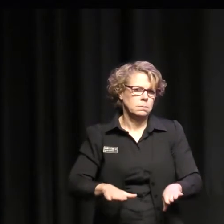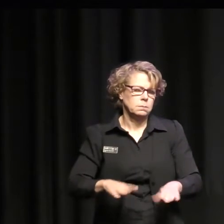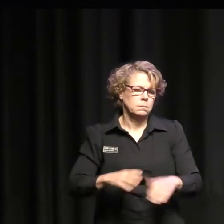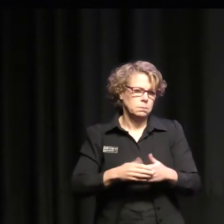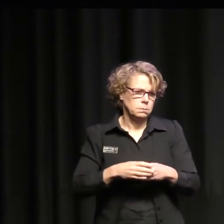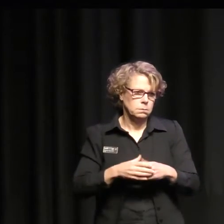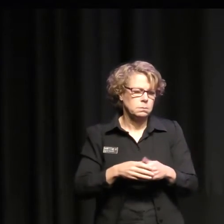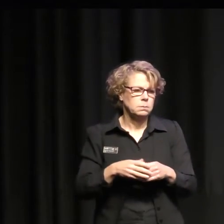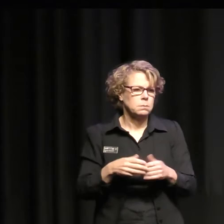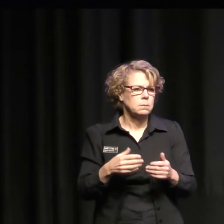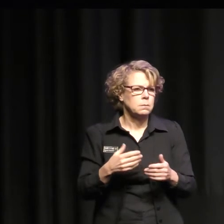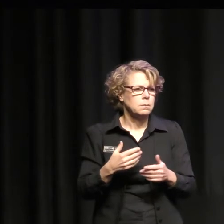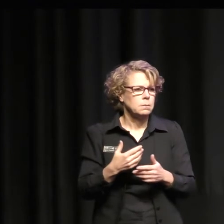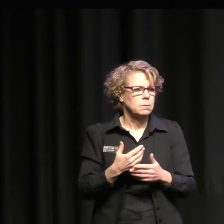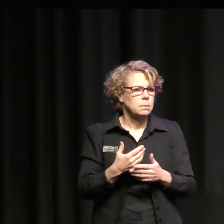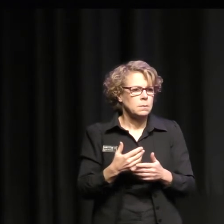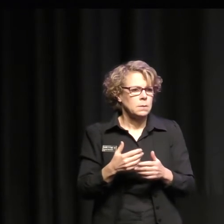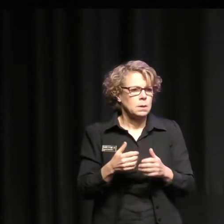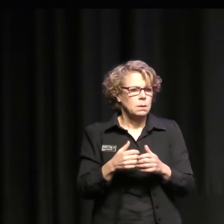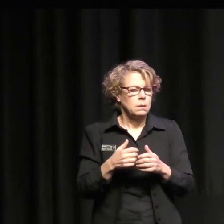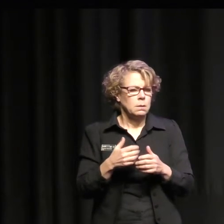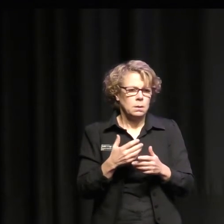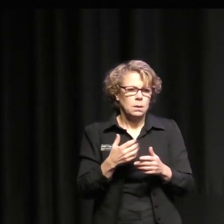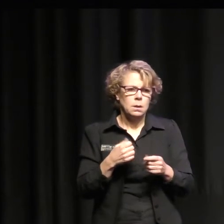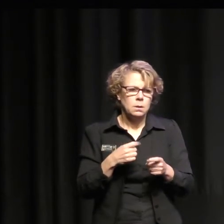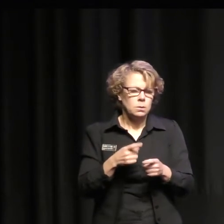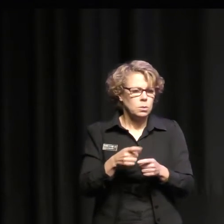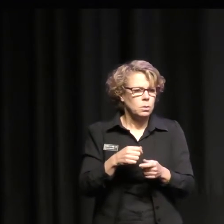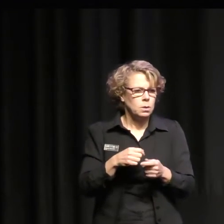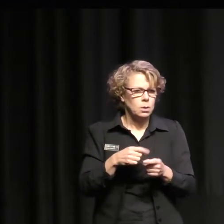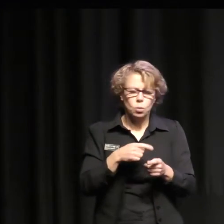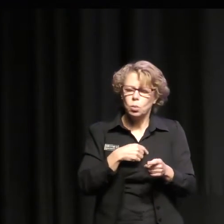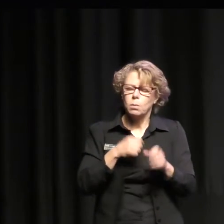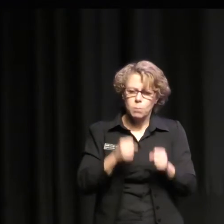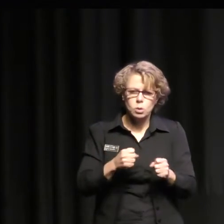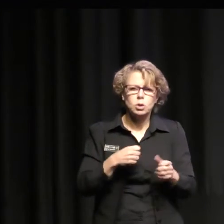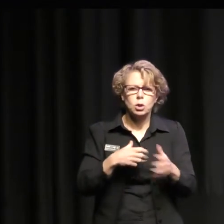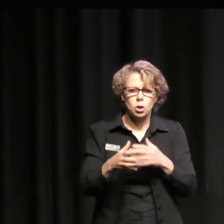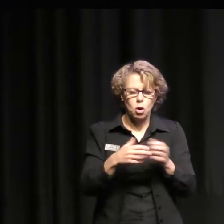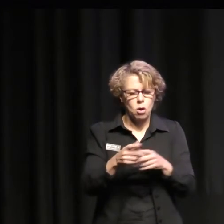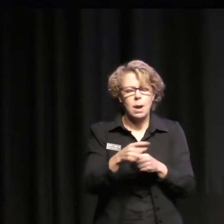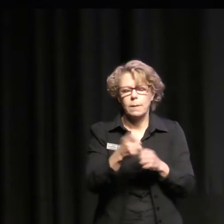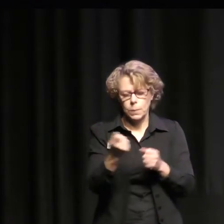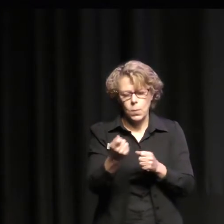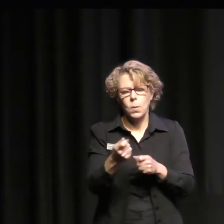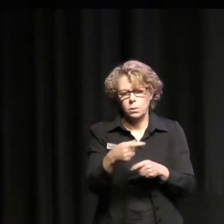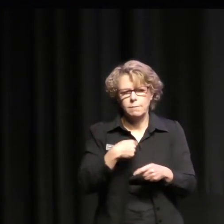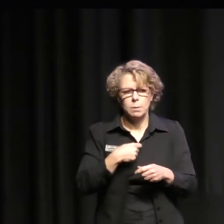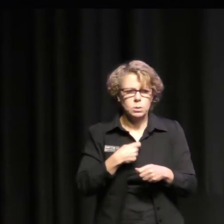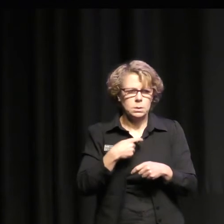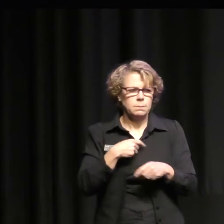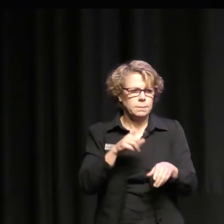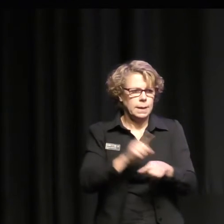Don't grumble if you're not doing something. It's basically what we should say to ourselves. It's really